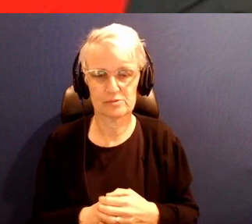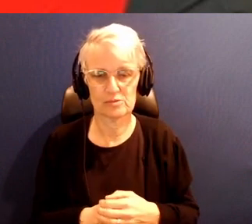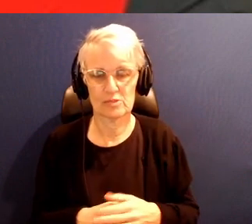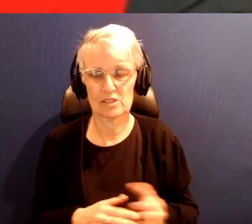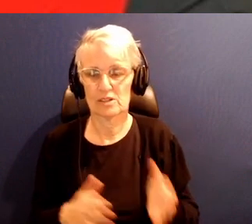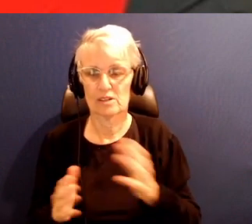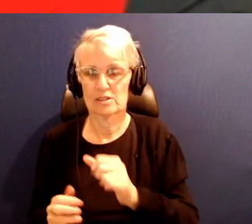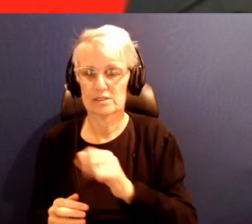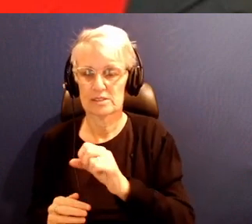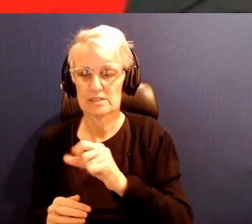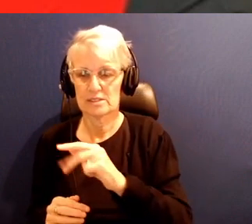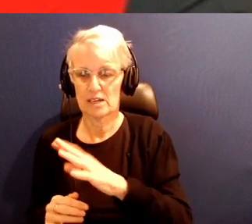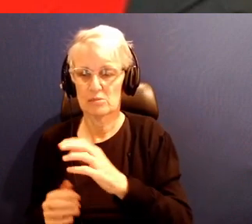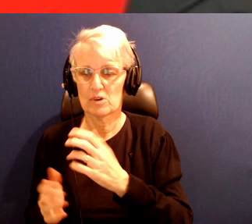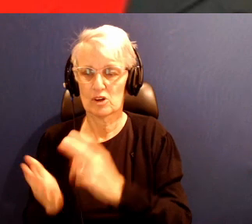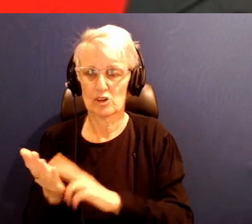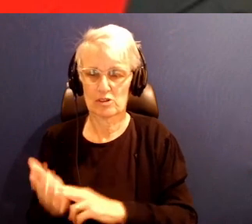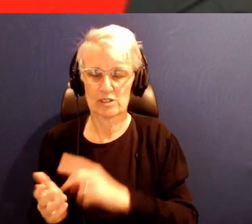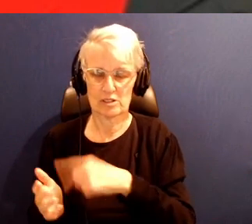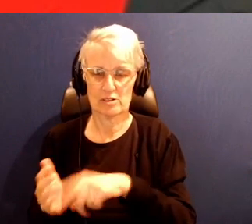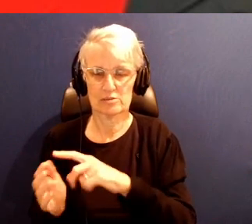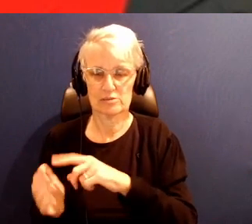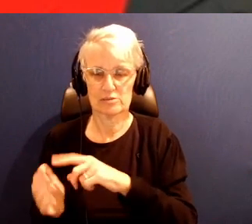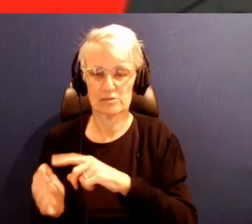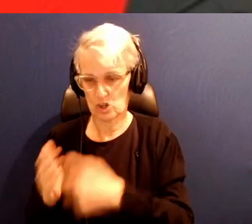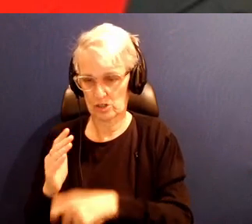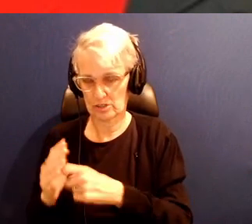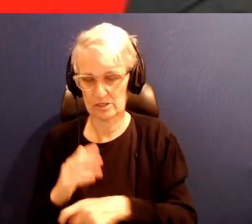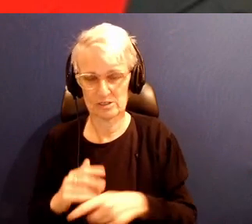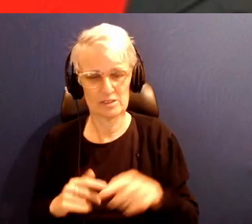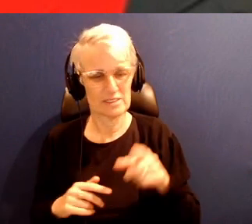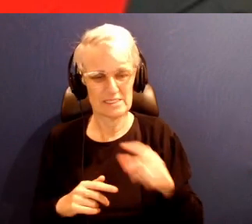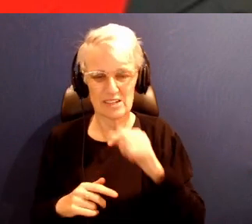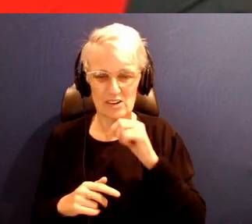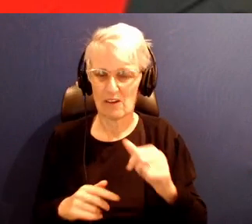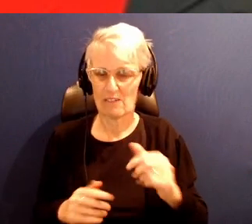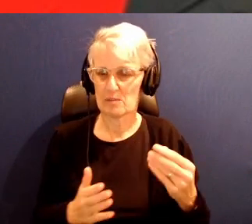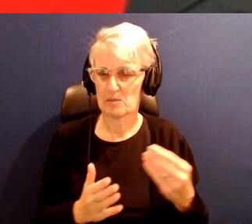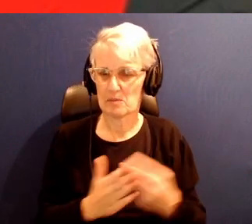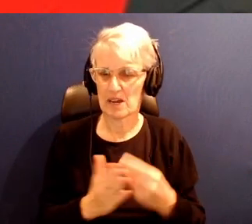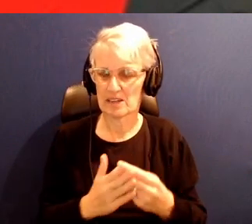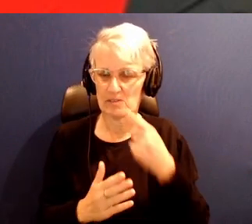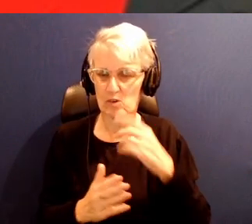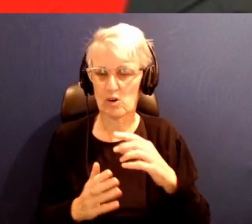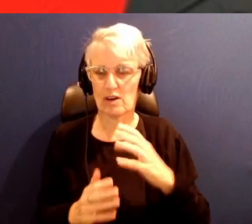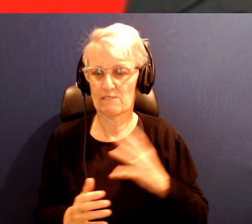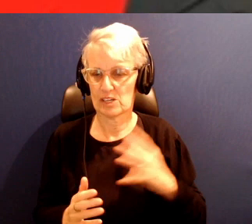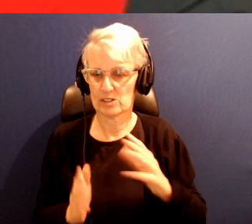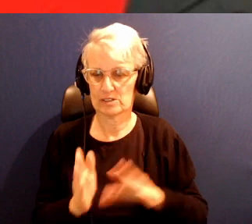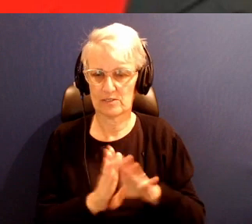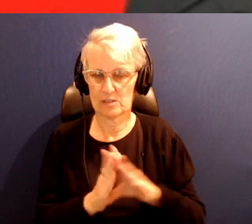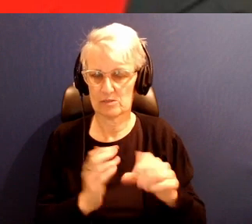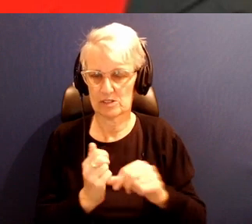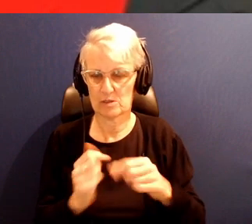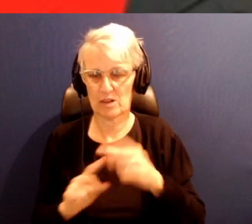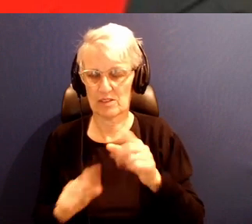On subcontractor costs, considering that this call for proposal is not funded by official development